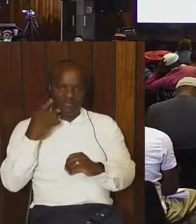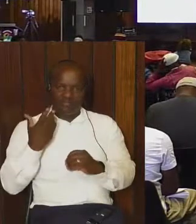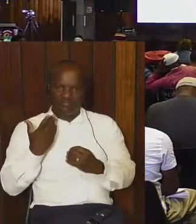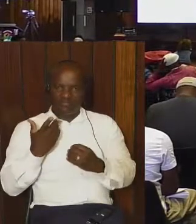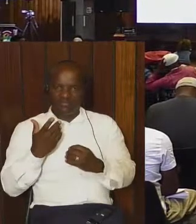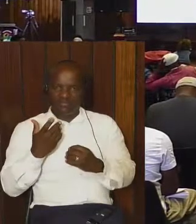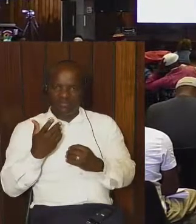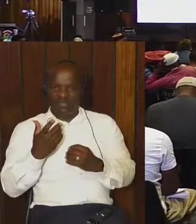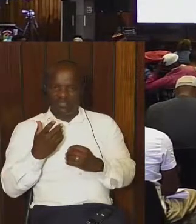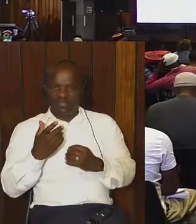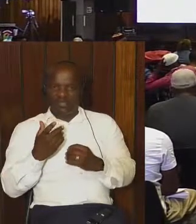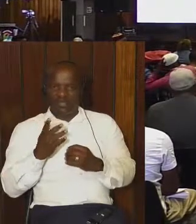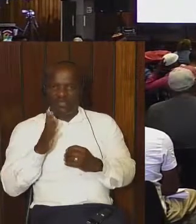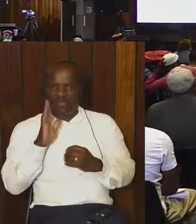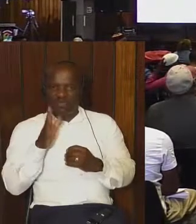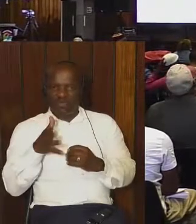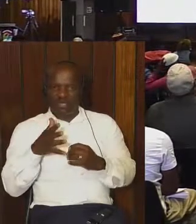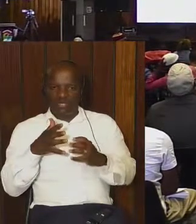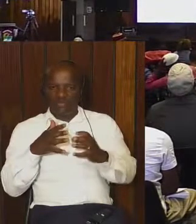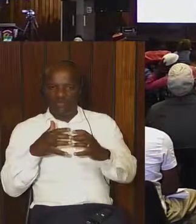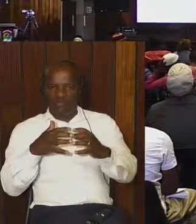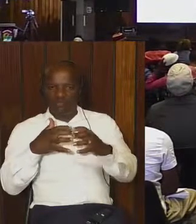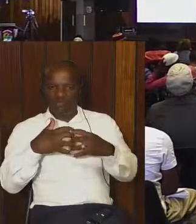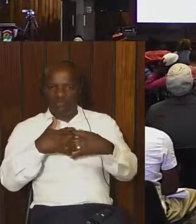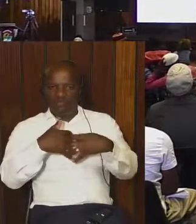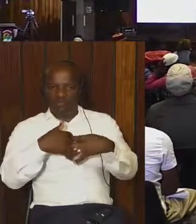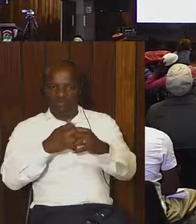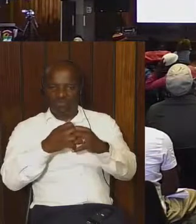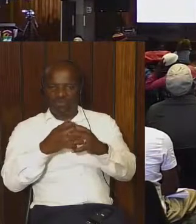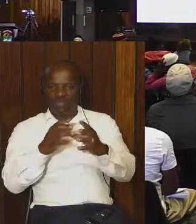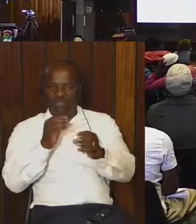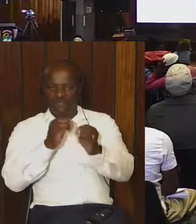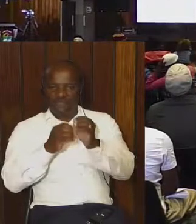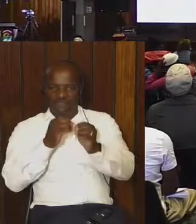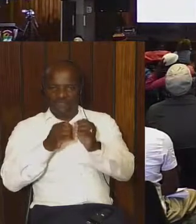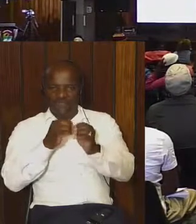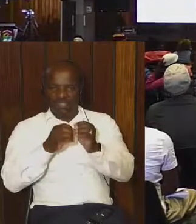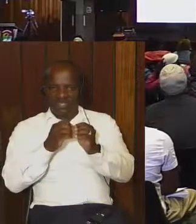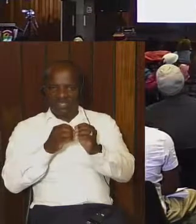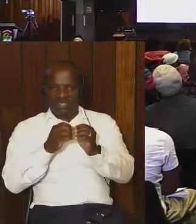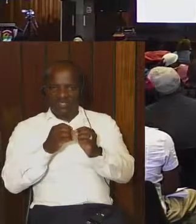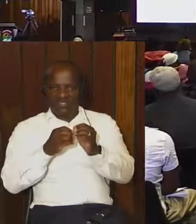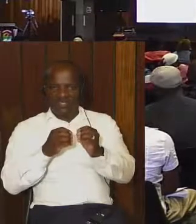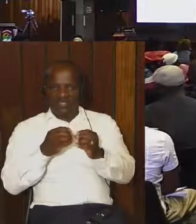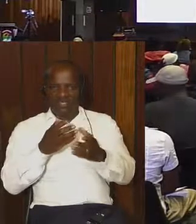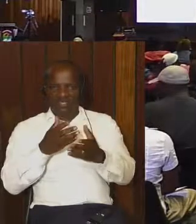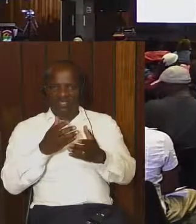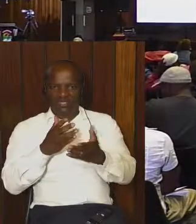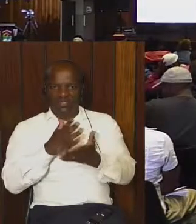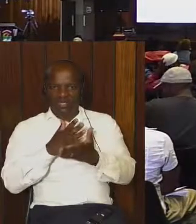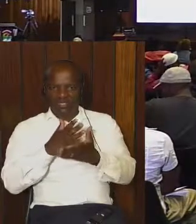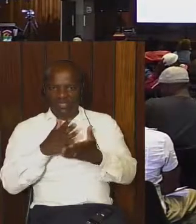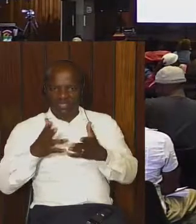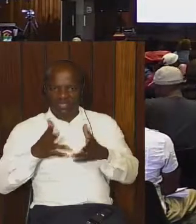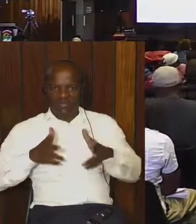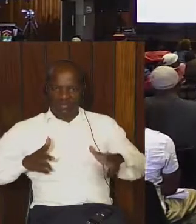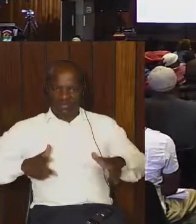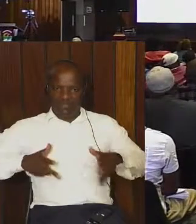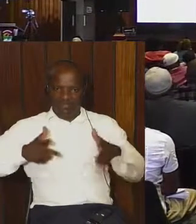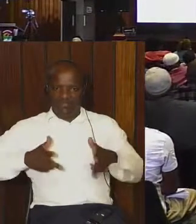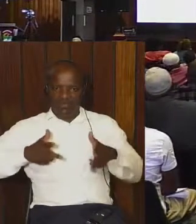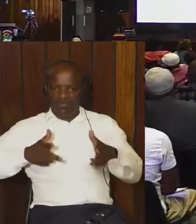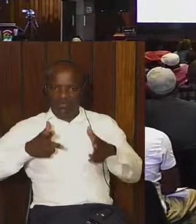a renovating of railway stations that is now, they are to